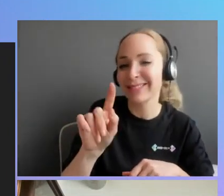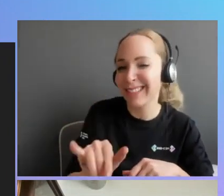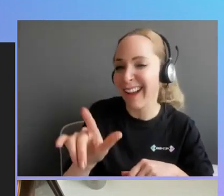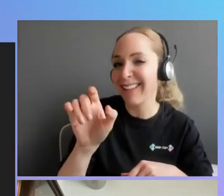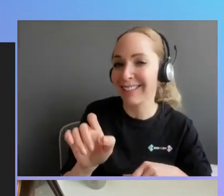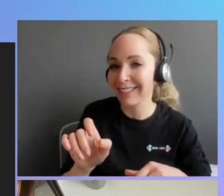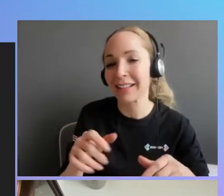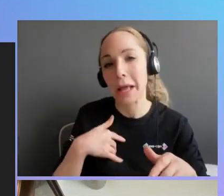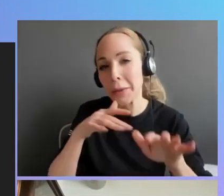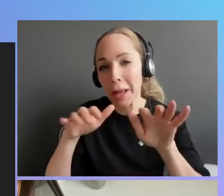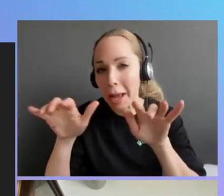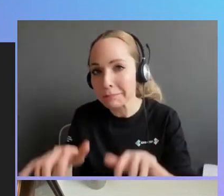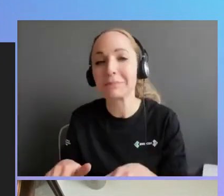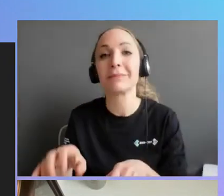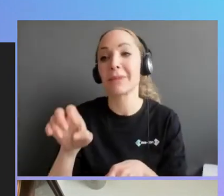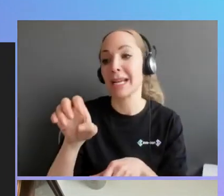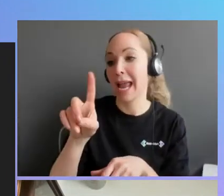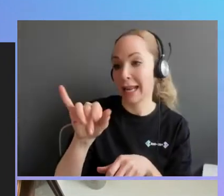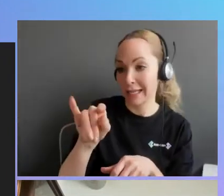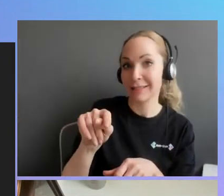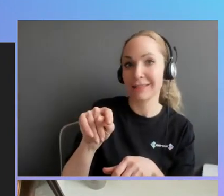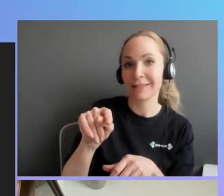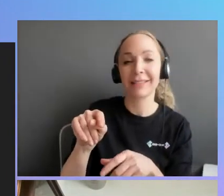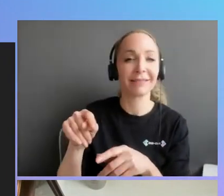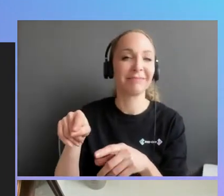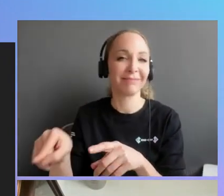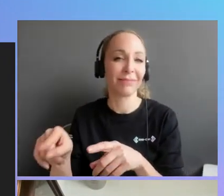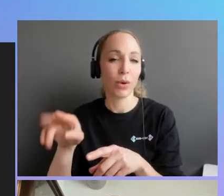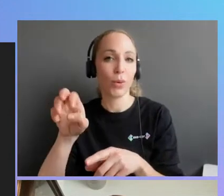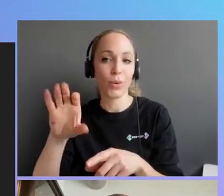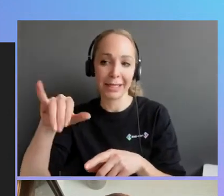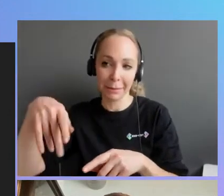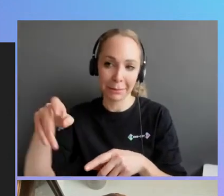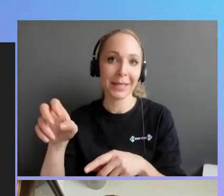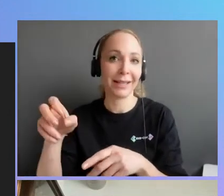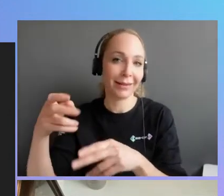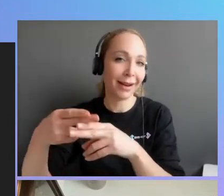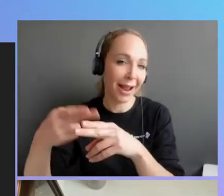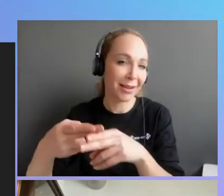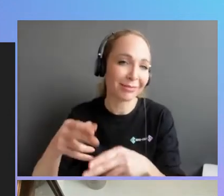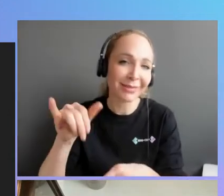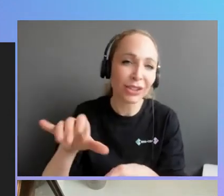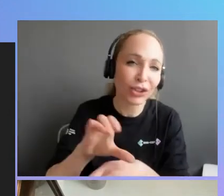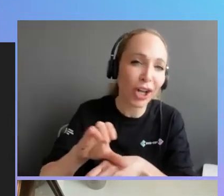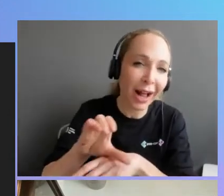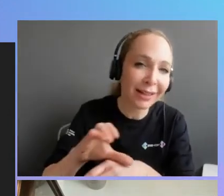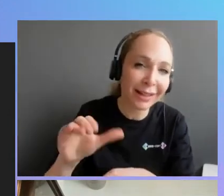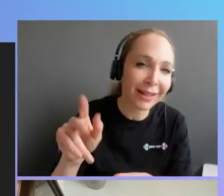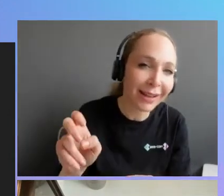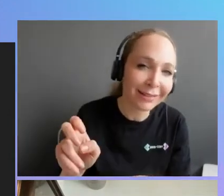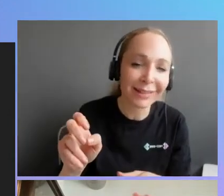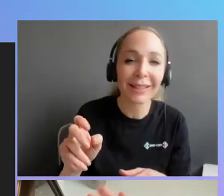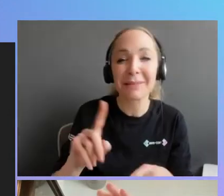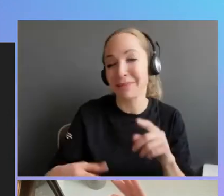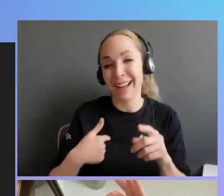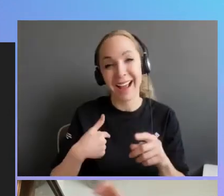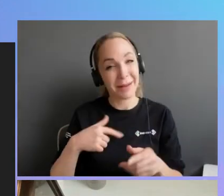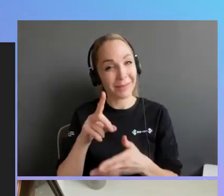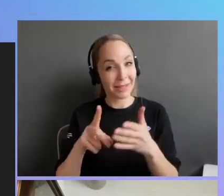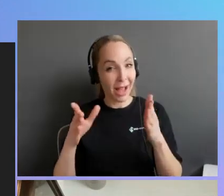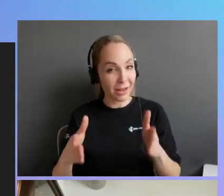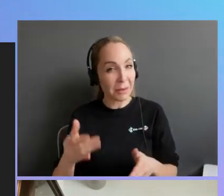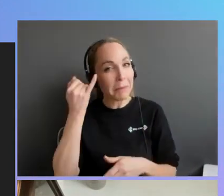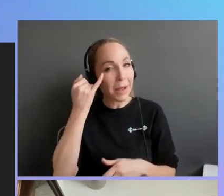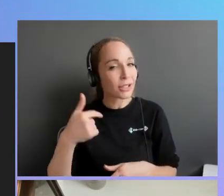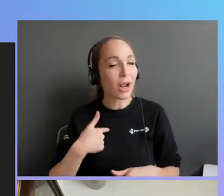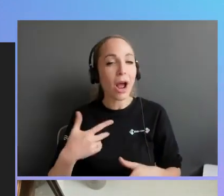I'm saying edit and then the recipe name. So in this example, it would be edit chocolate cake. But to save myself some time as a designer, I don't want to go through and annotate every